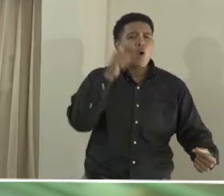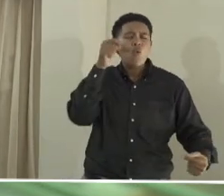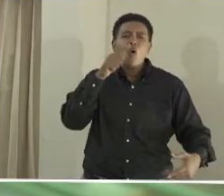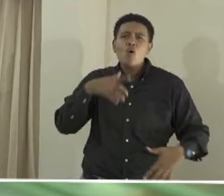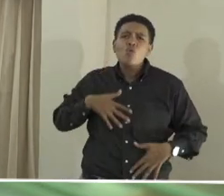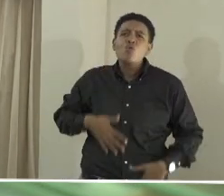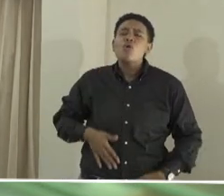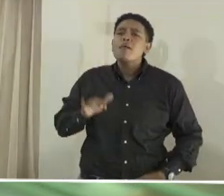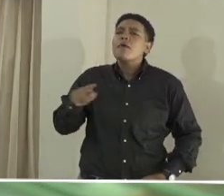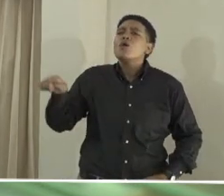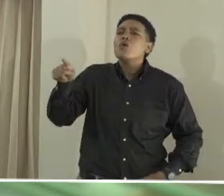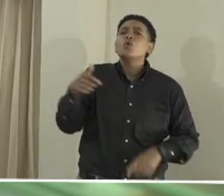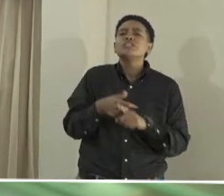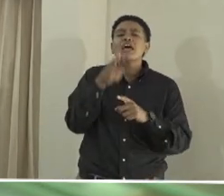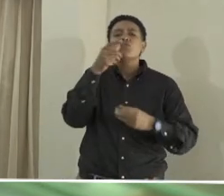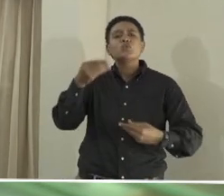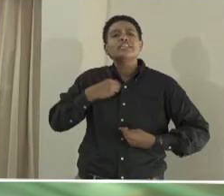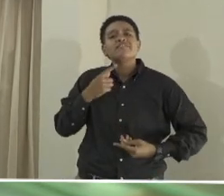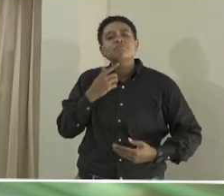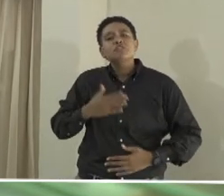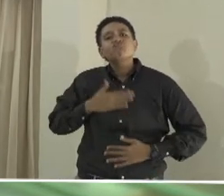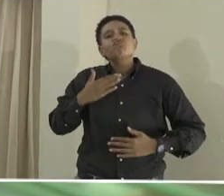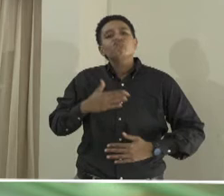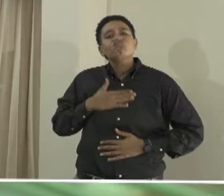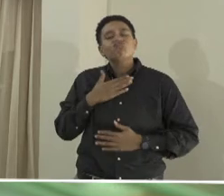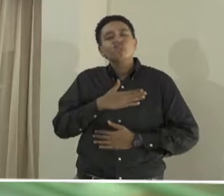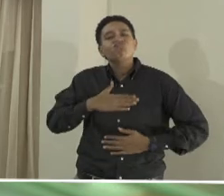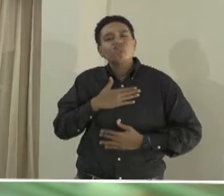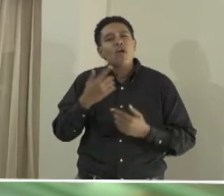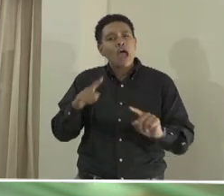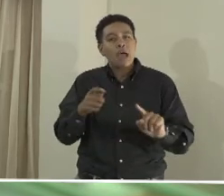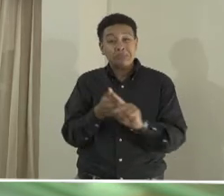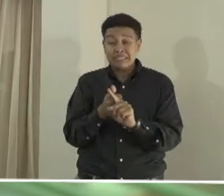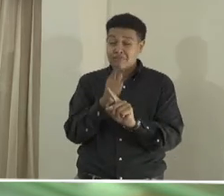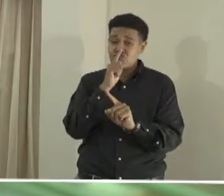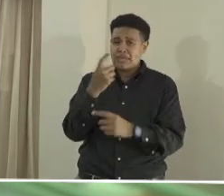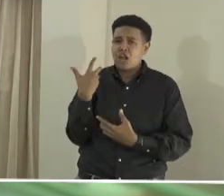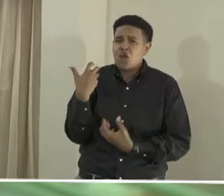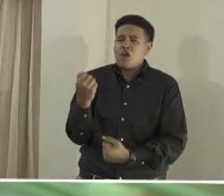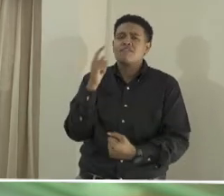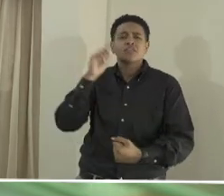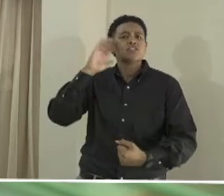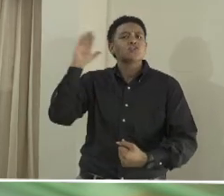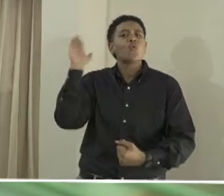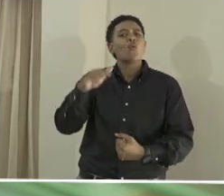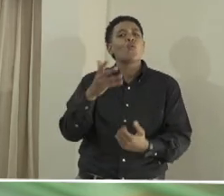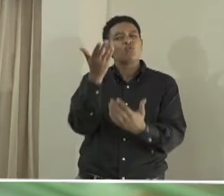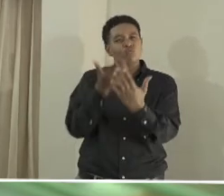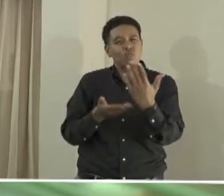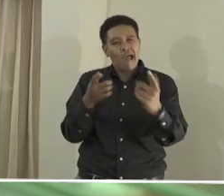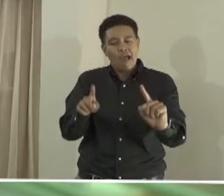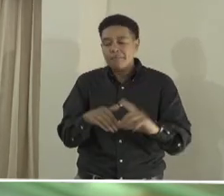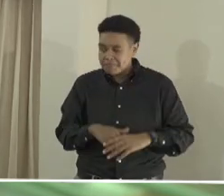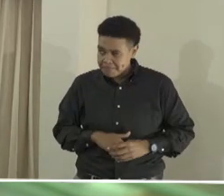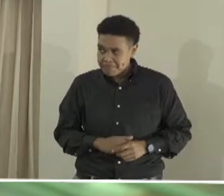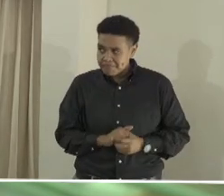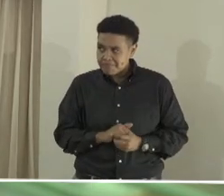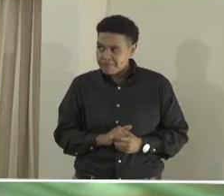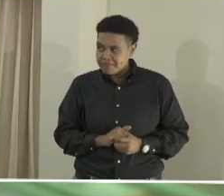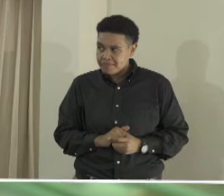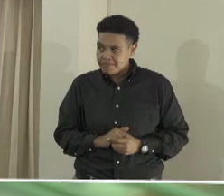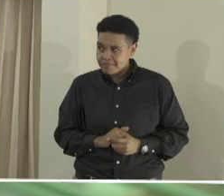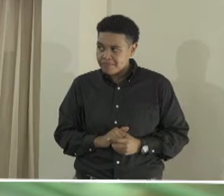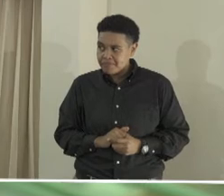should have made me rejoice. I had confidence in all of you that you